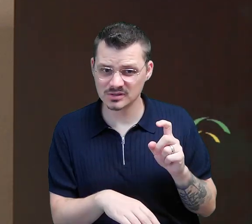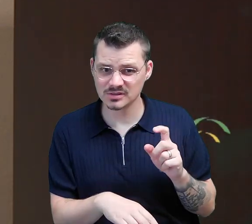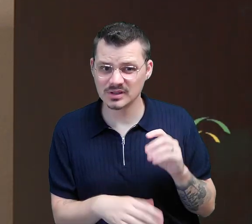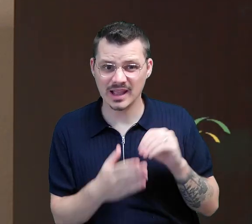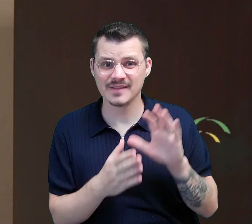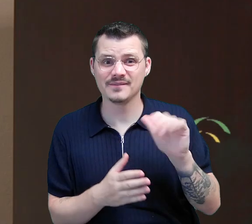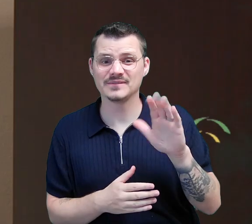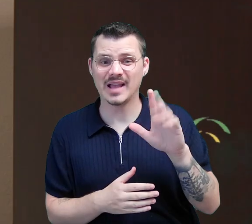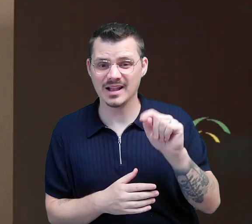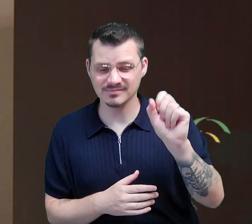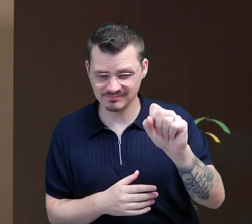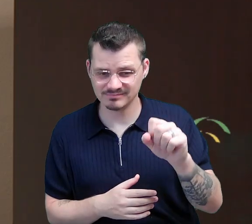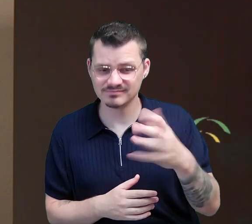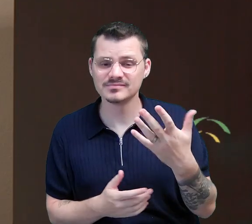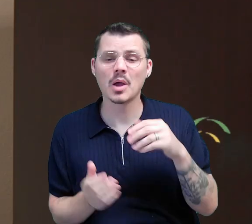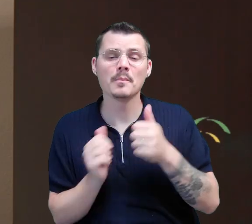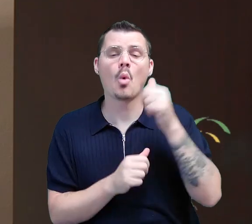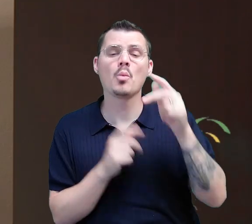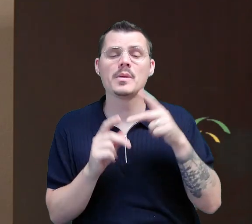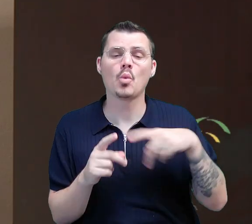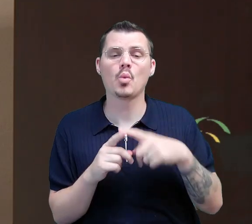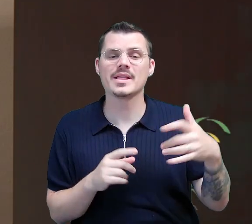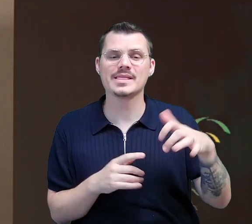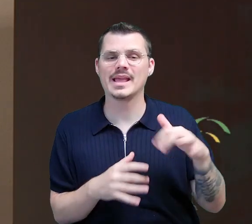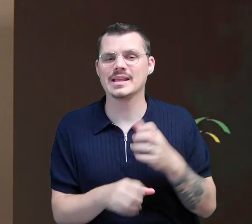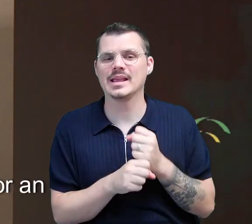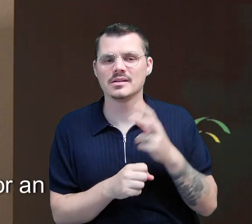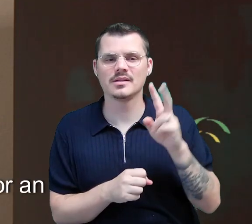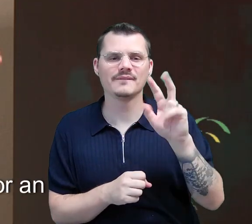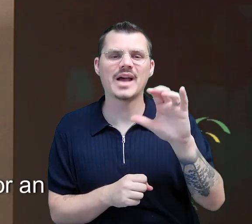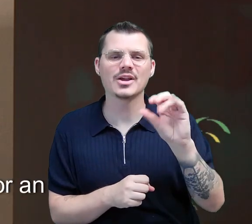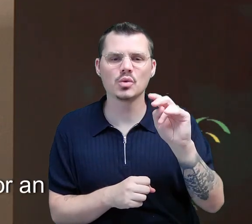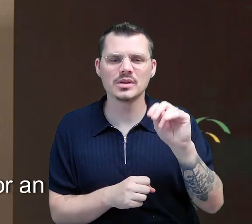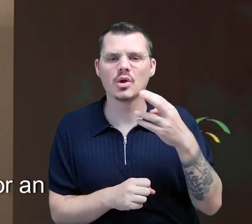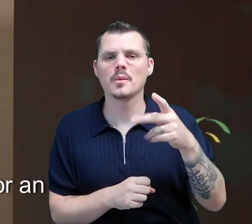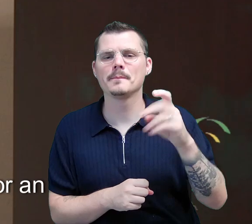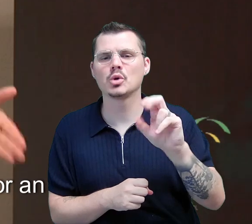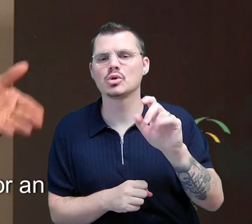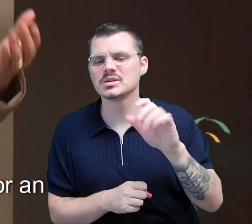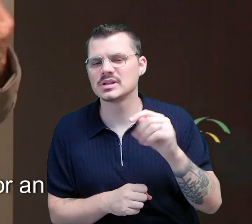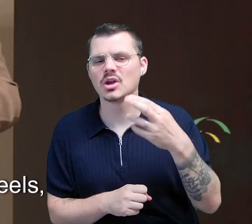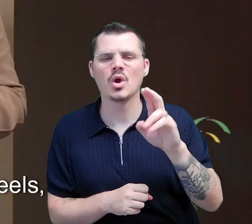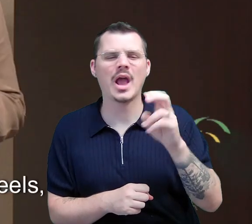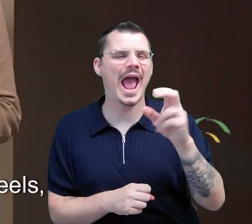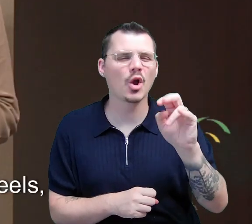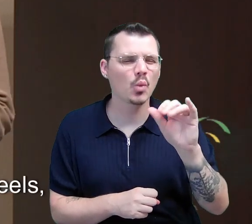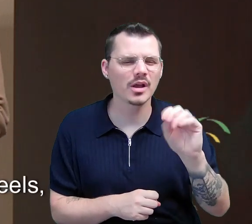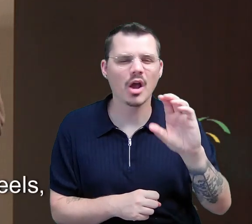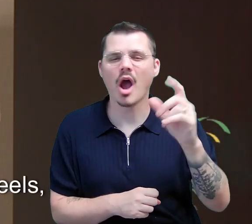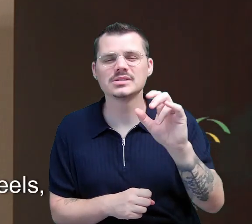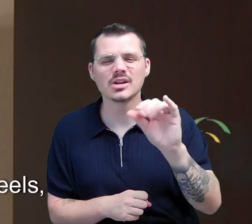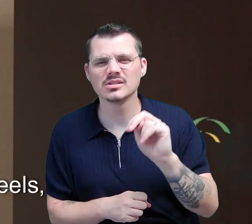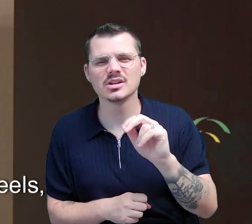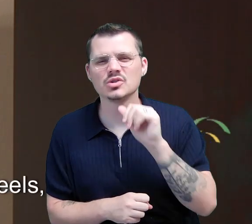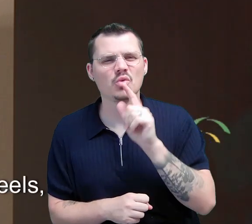In fact, there is. Now, most people, when they get a Vicodin or a Percocet or a heroin or an